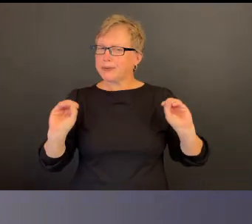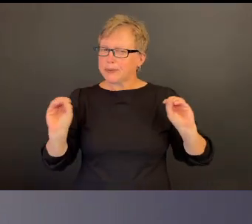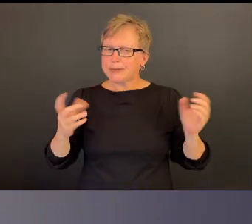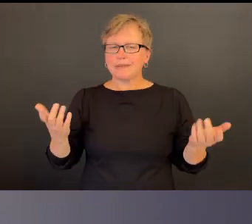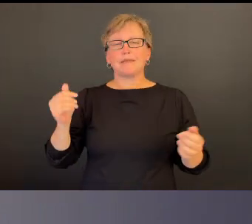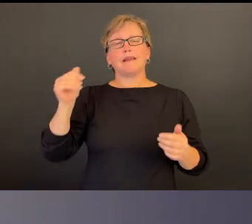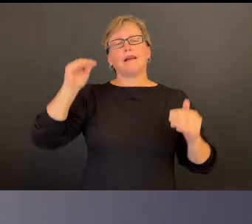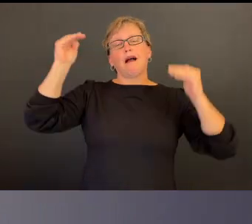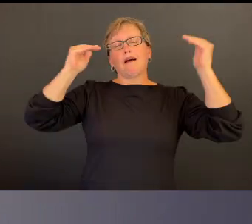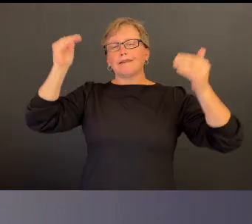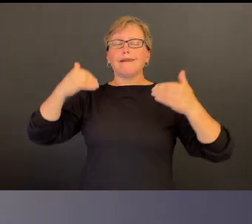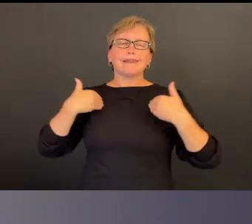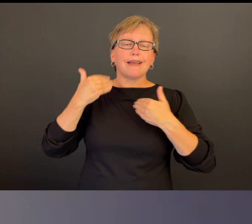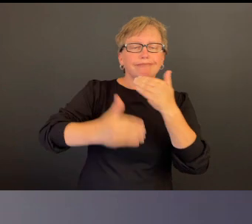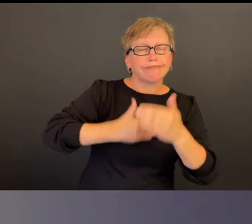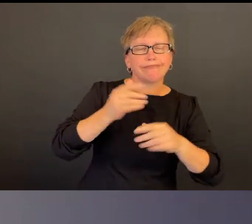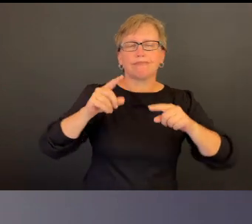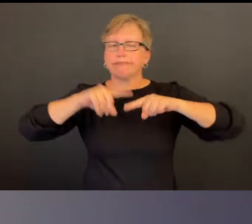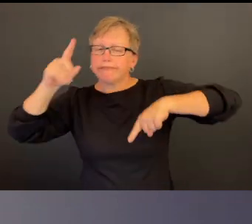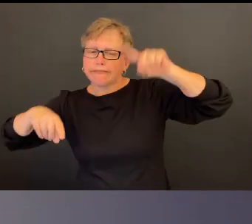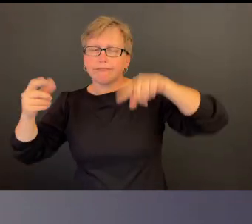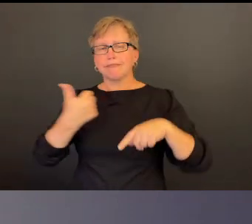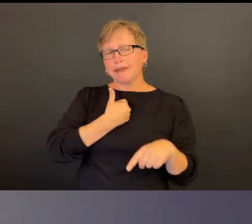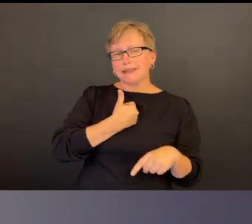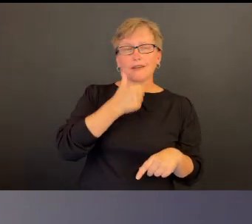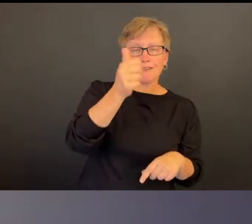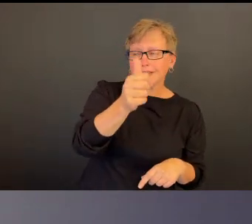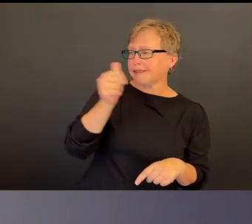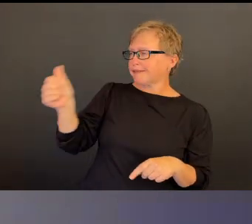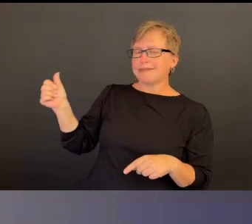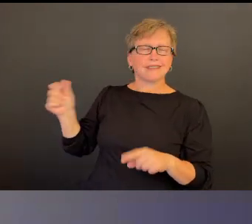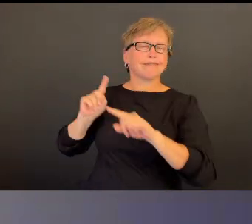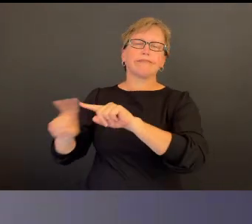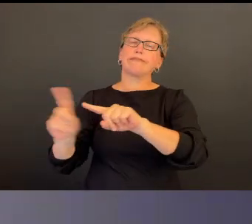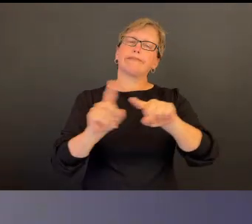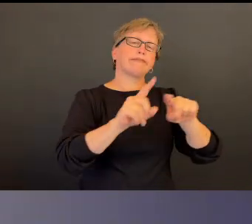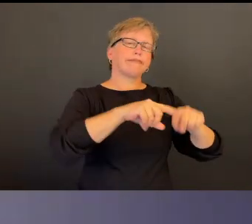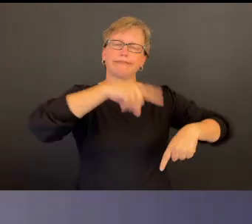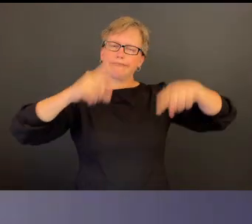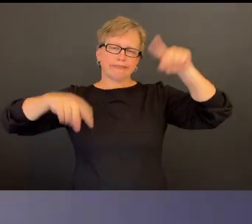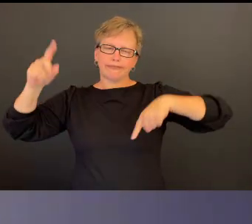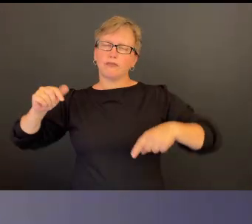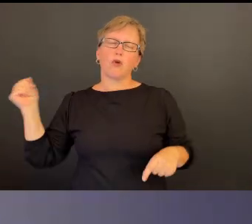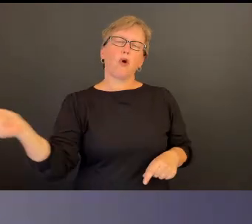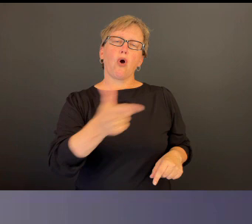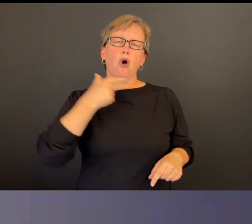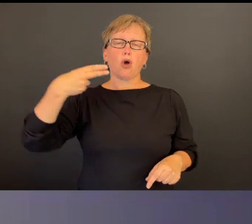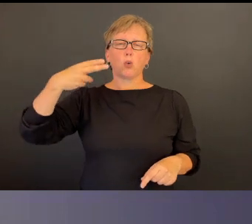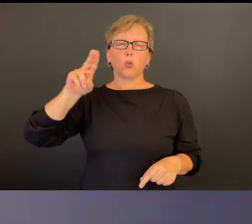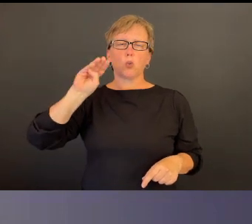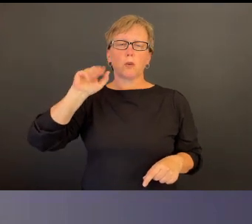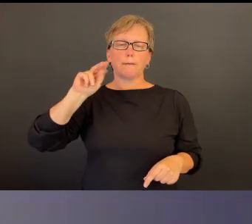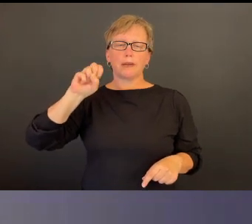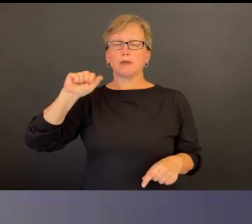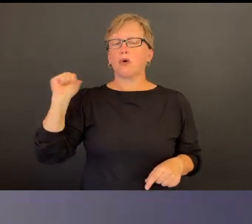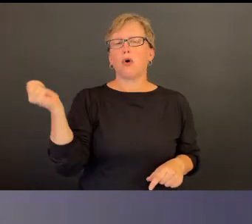As adults, you might not see those activities or the developmental stages going through as quickly, but they're